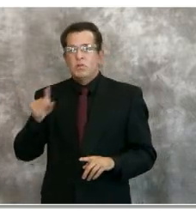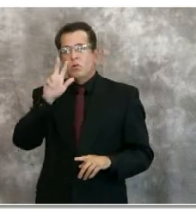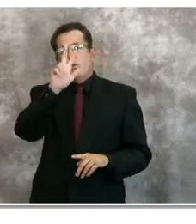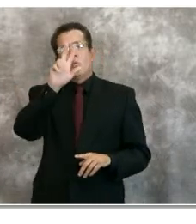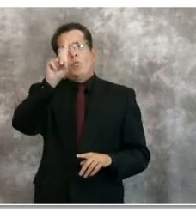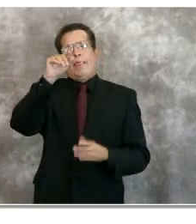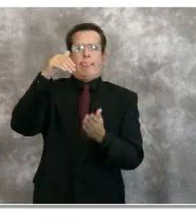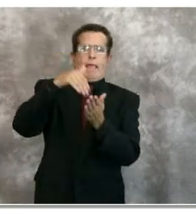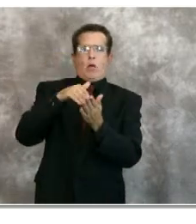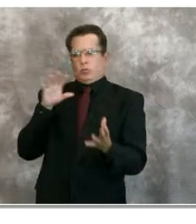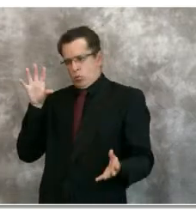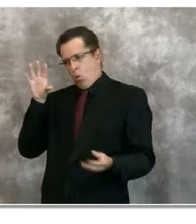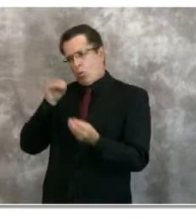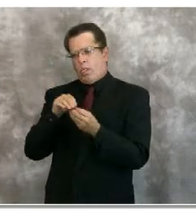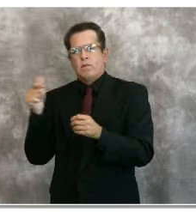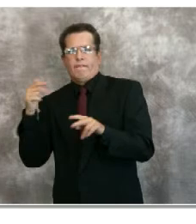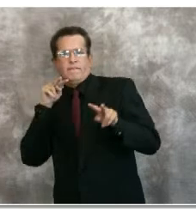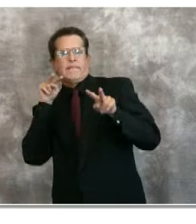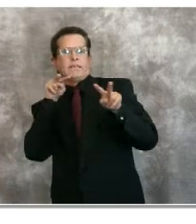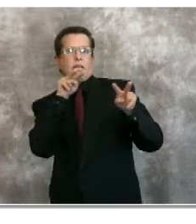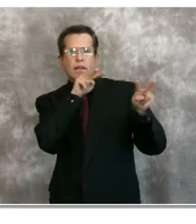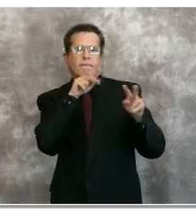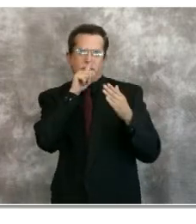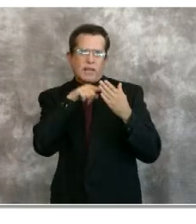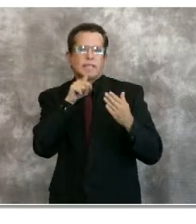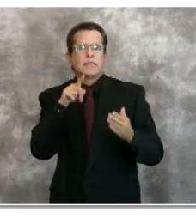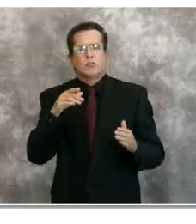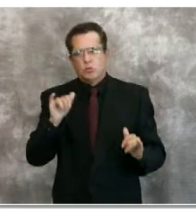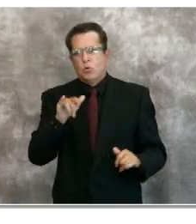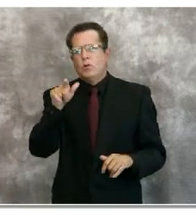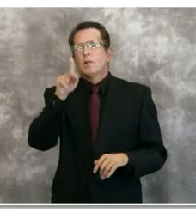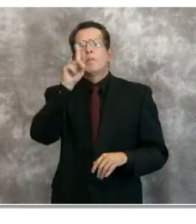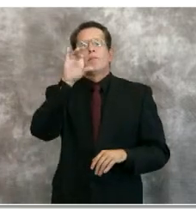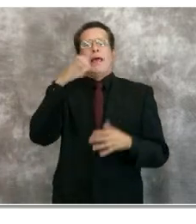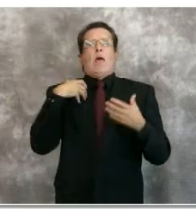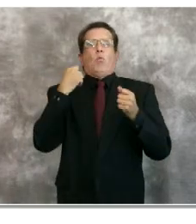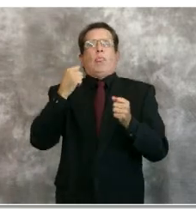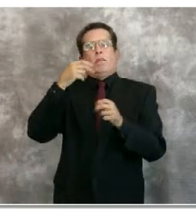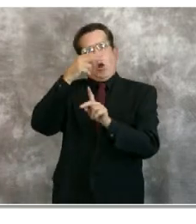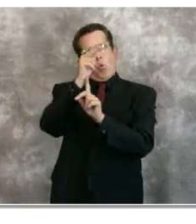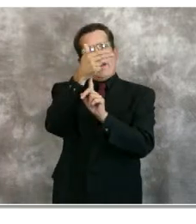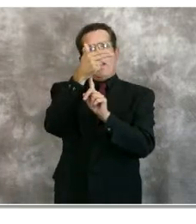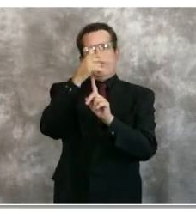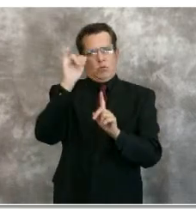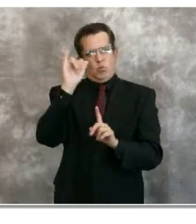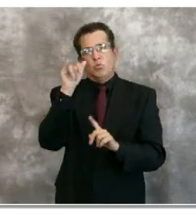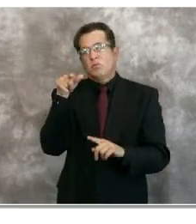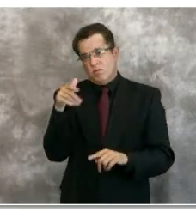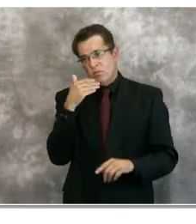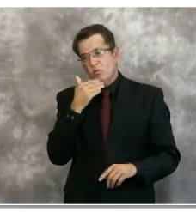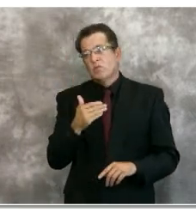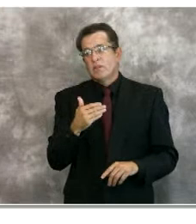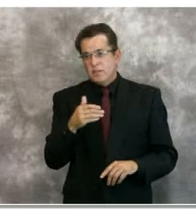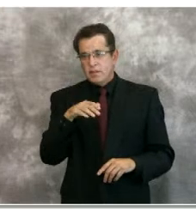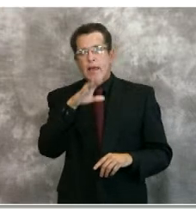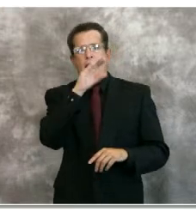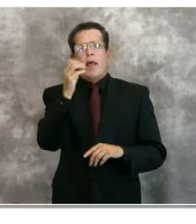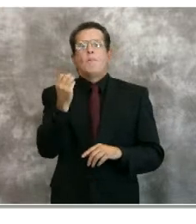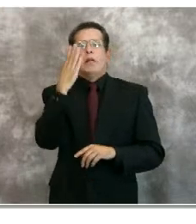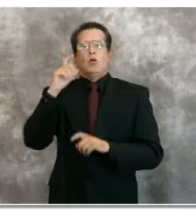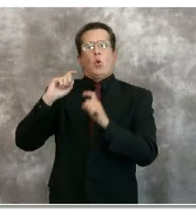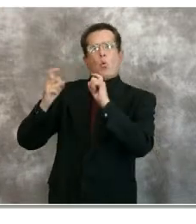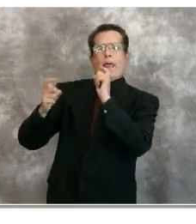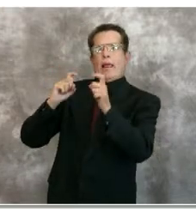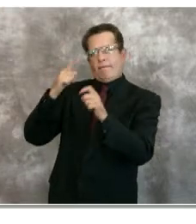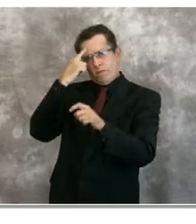total investigations performed. Individuals in public health motel rooms you see, and then total doses of donated convalescent plasma. And again,